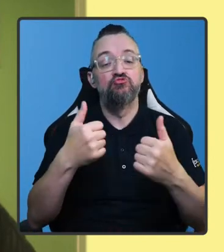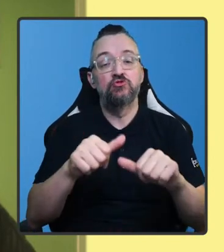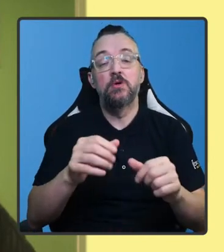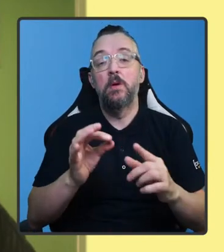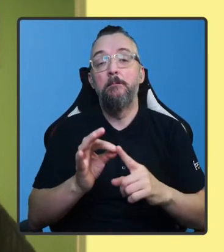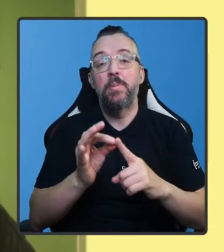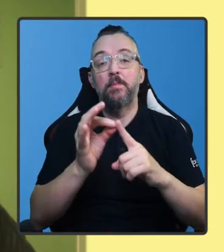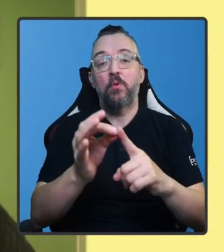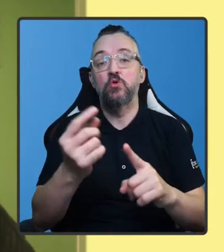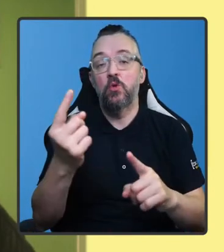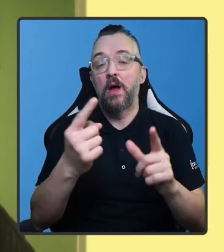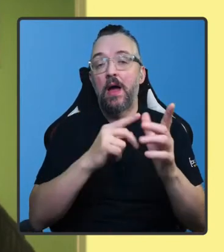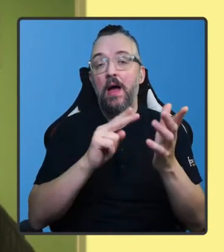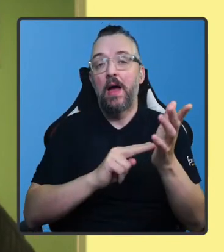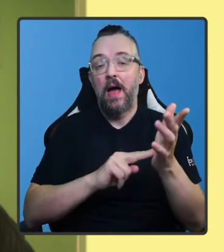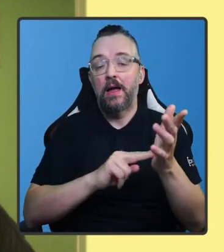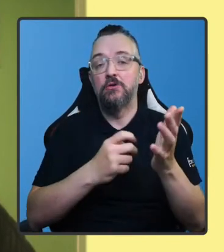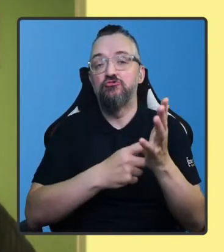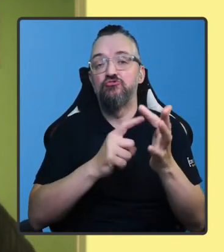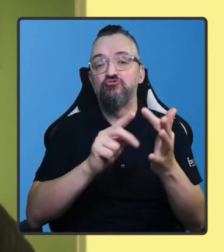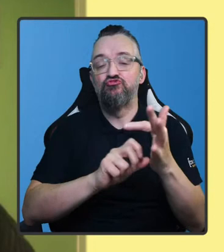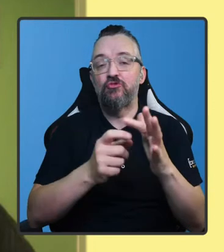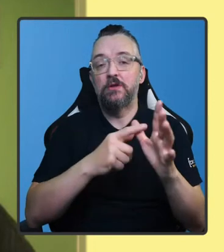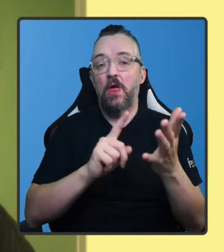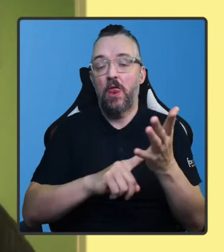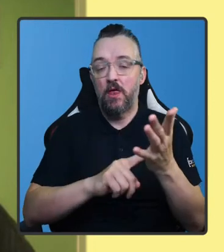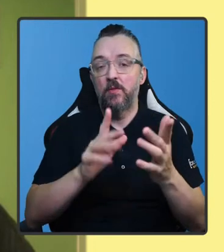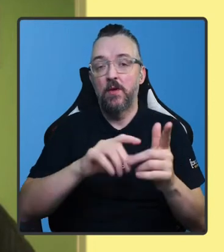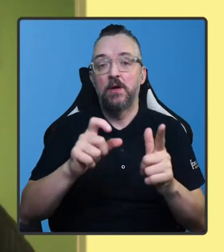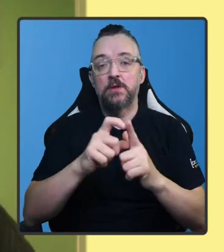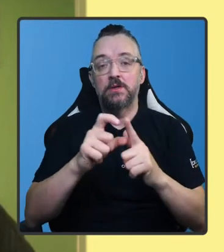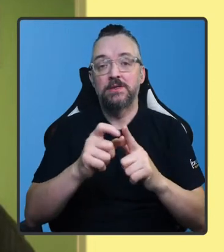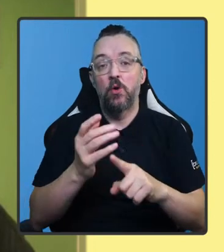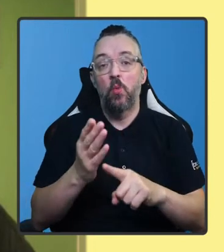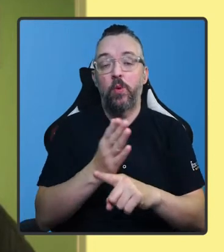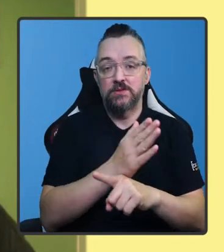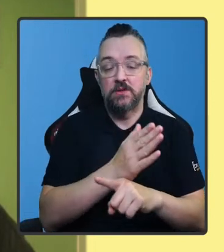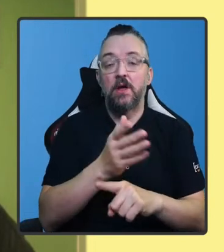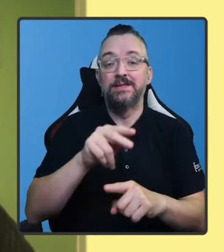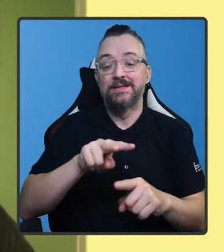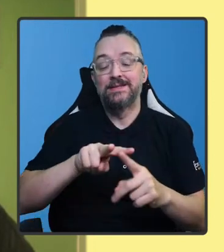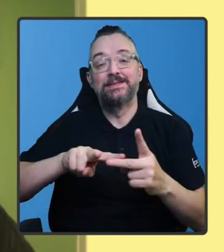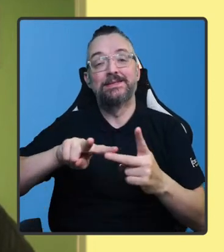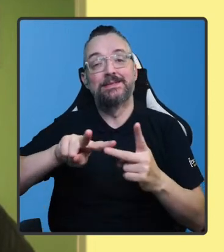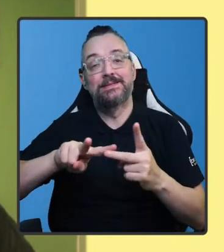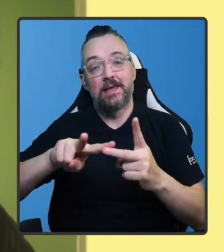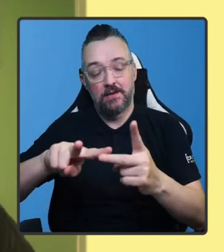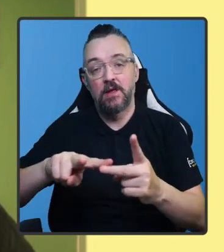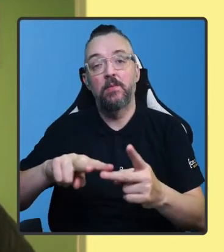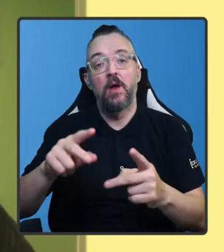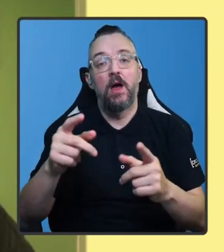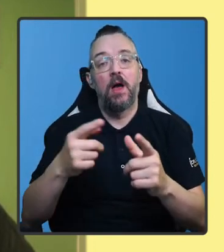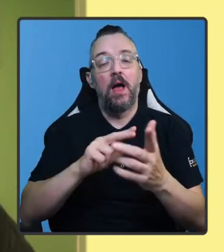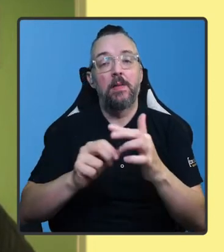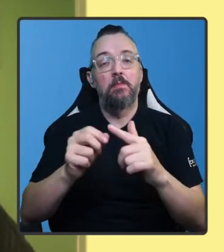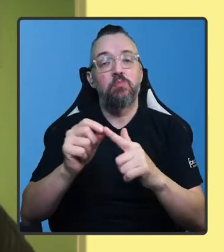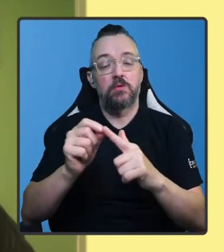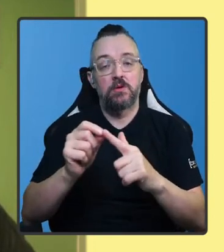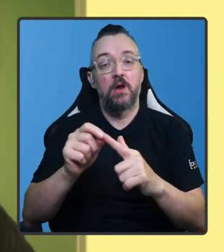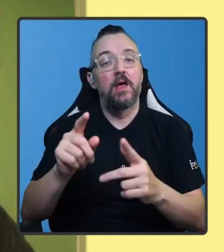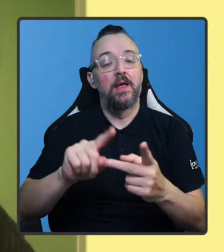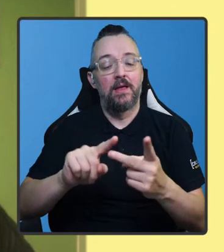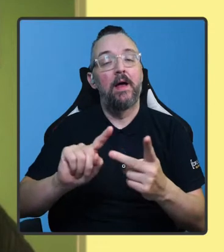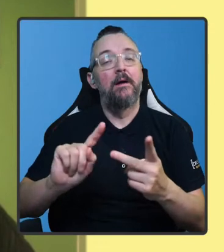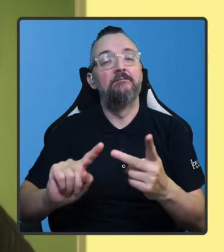Anne Rendell of Dundee West Branch and seconded by Anne Porter of Dundee East Branch, who is a first-time speaker